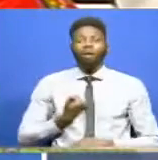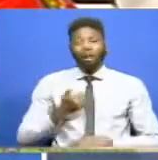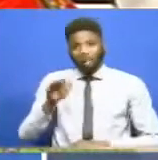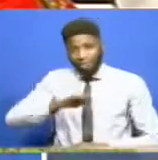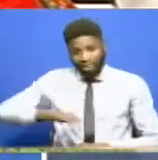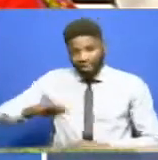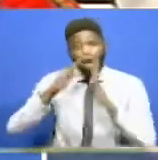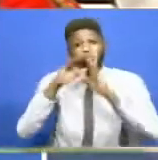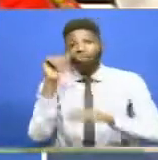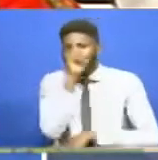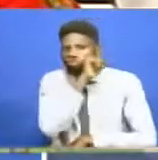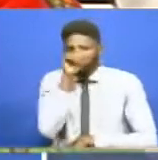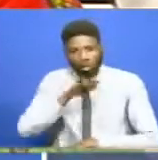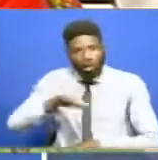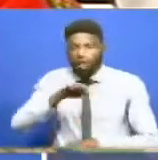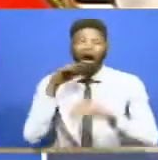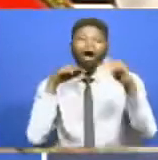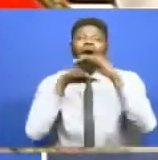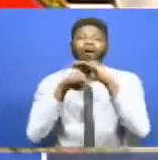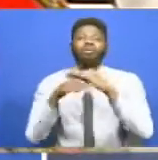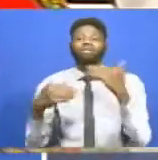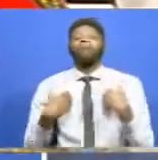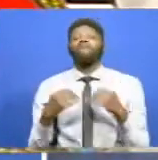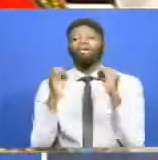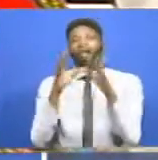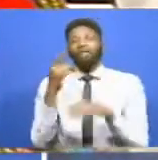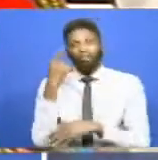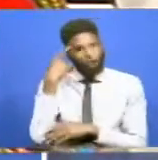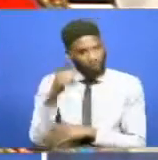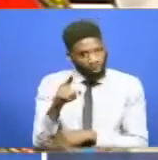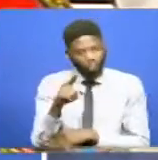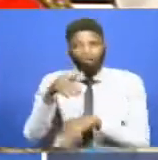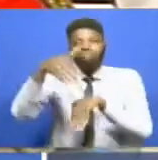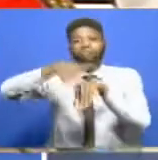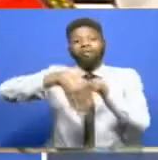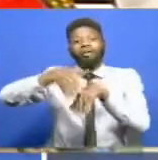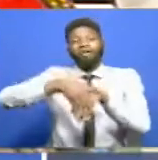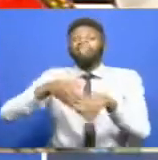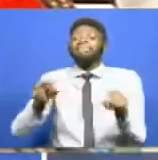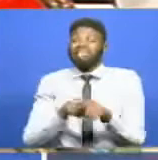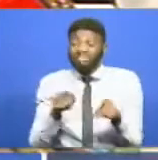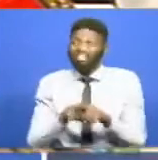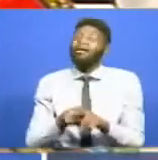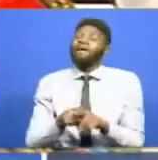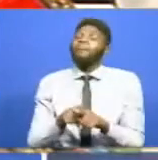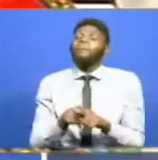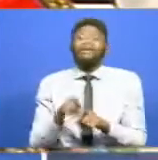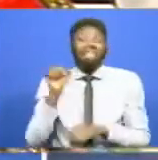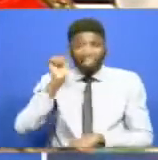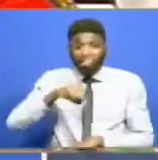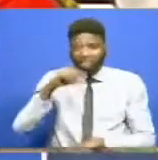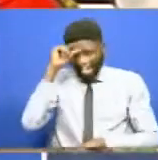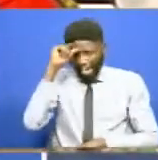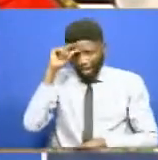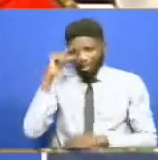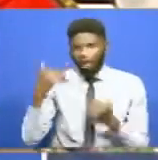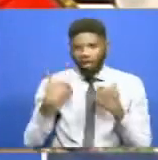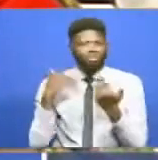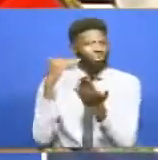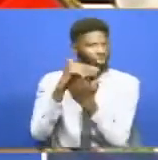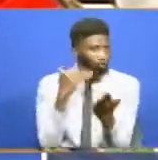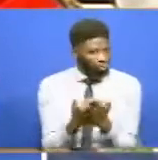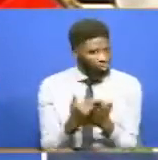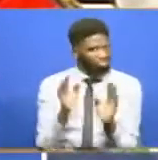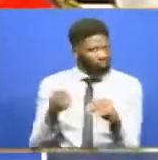settlements do not have access to these sanitary towels. Yes, the government has the initiative of